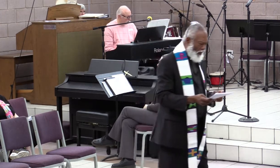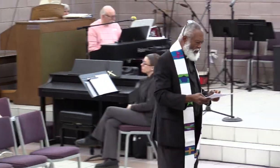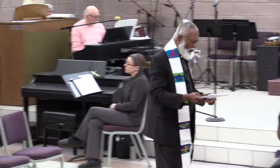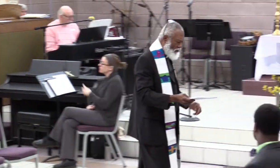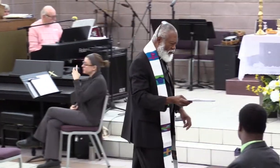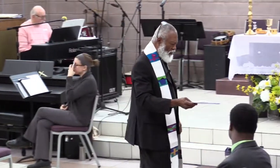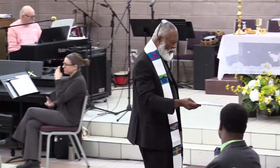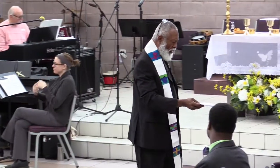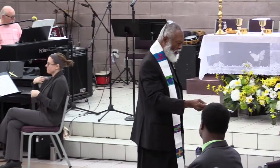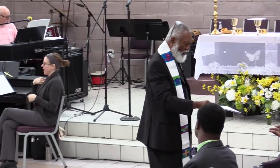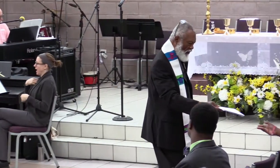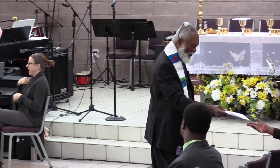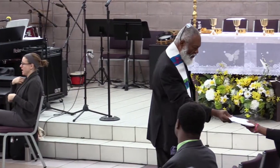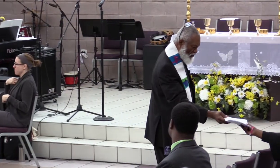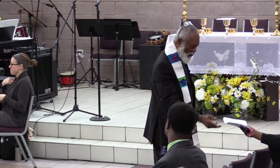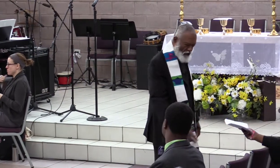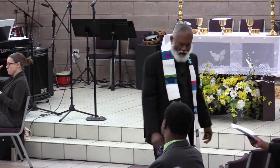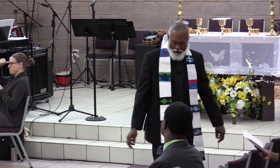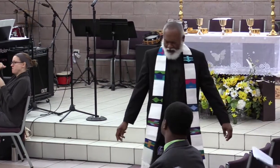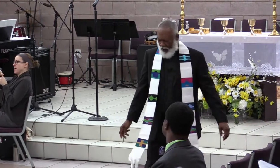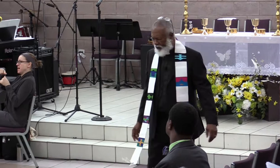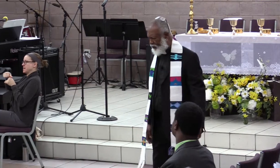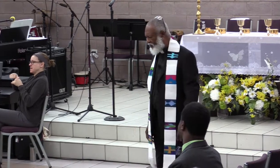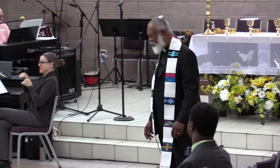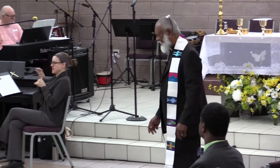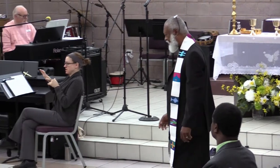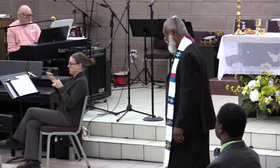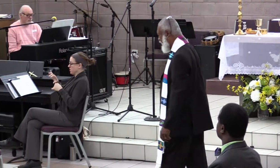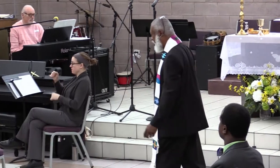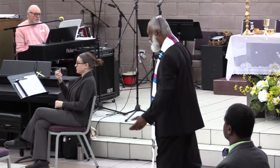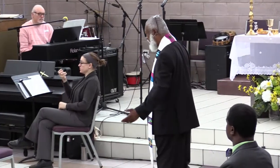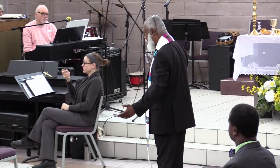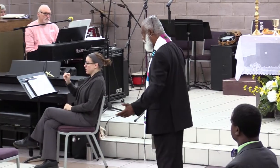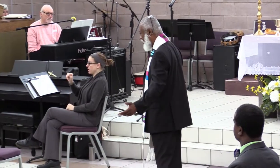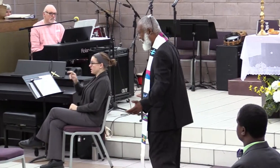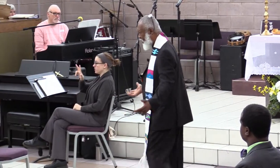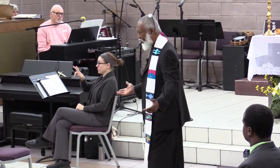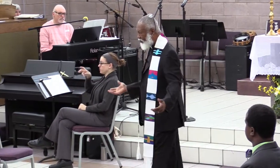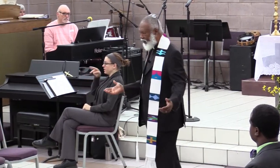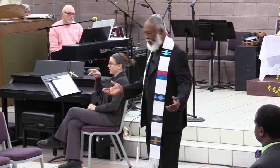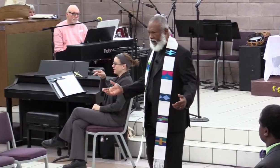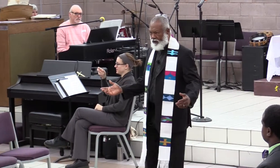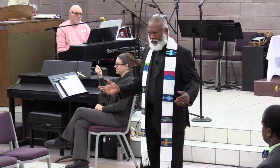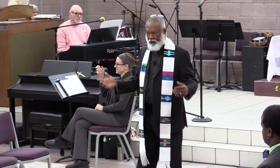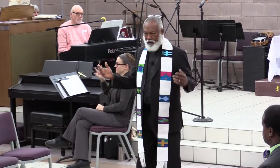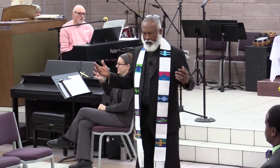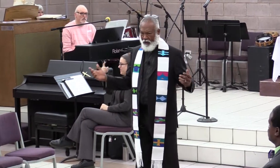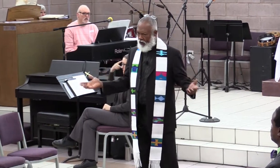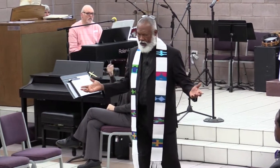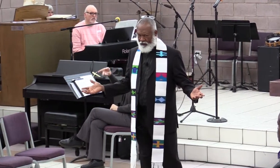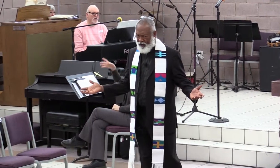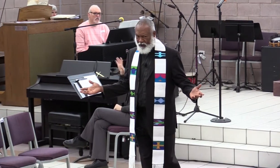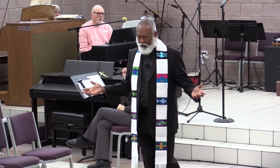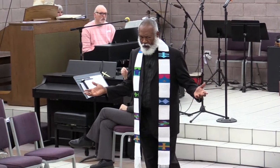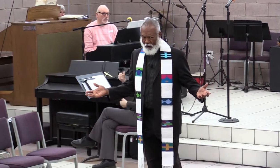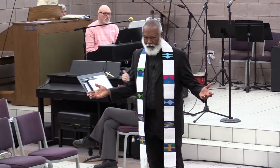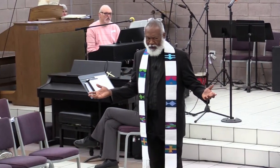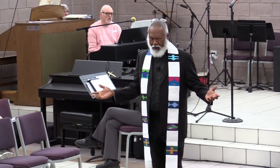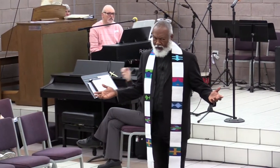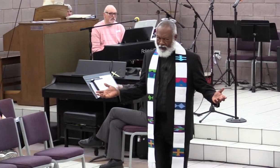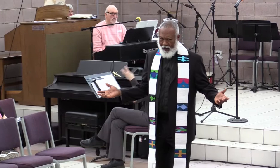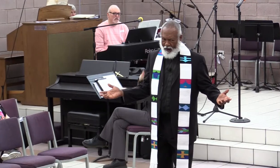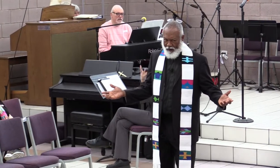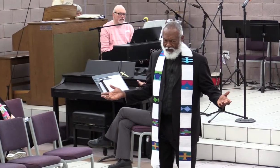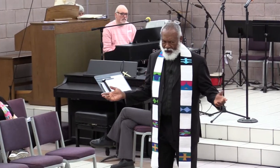I'm reminded of right here at this juncture of John 3:16. Y'all say it with me. For God so loved the